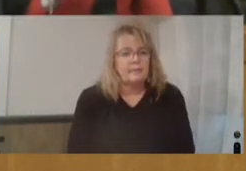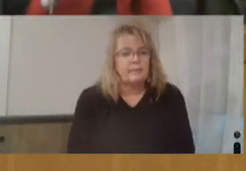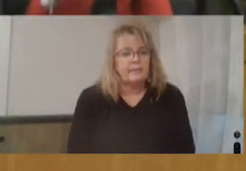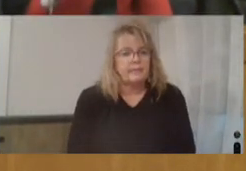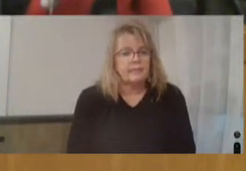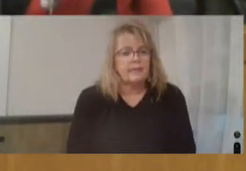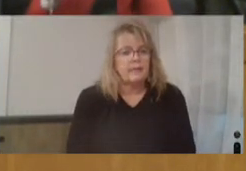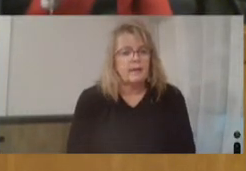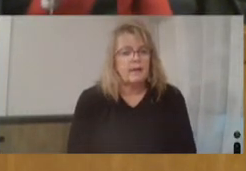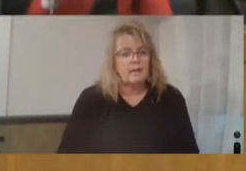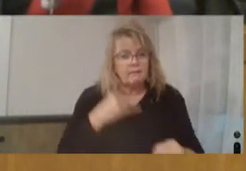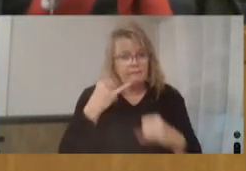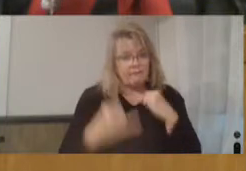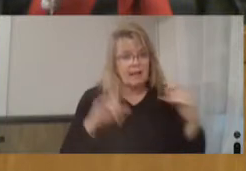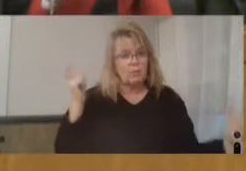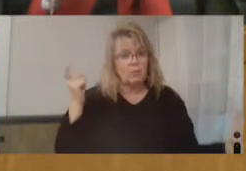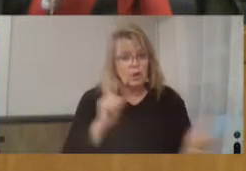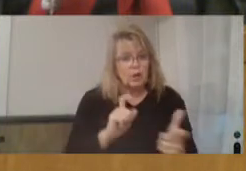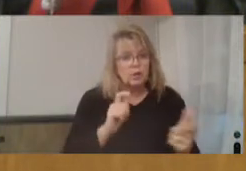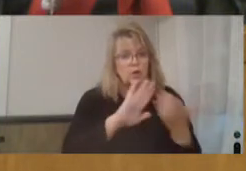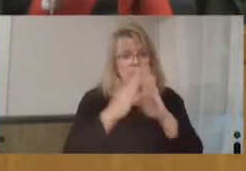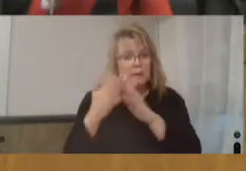Finally, it reduces the